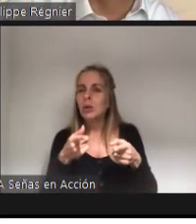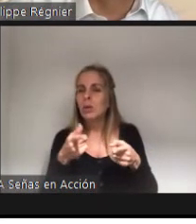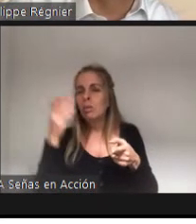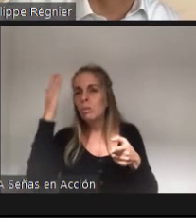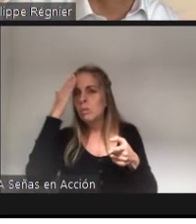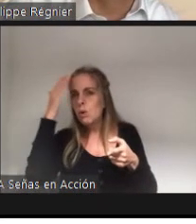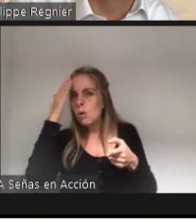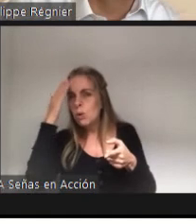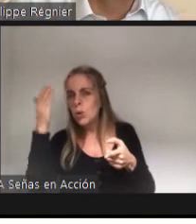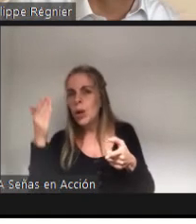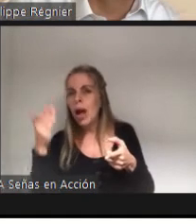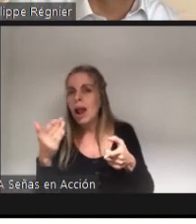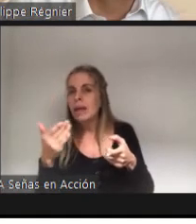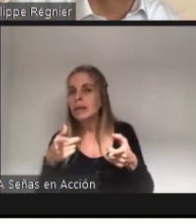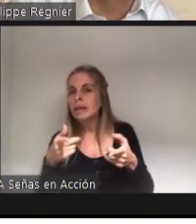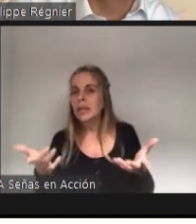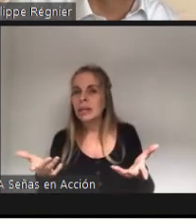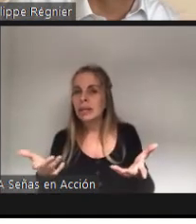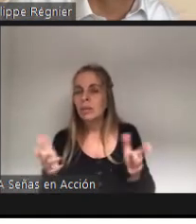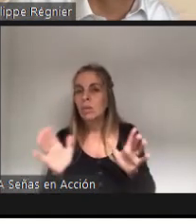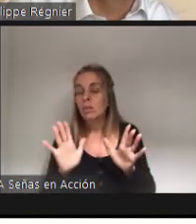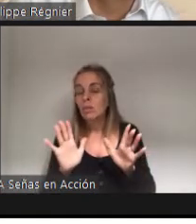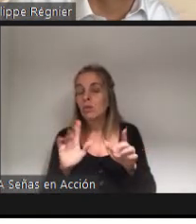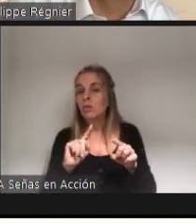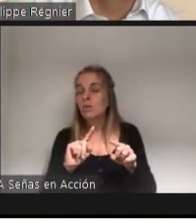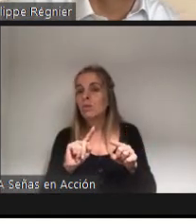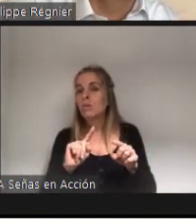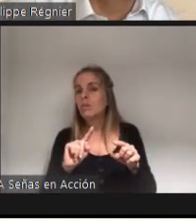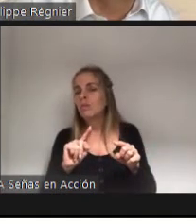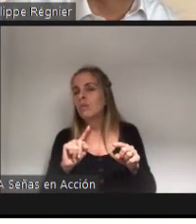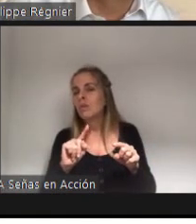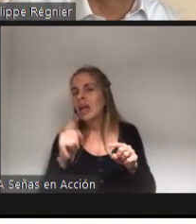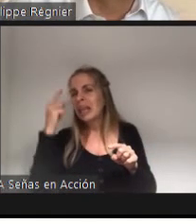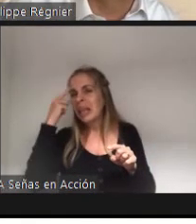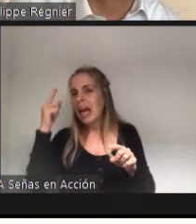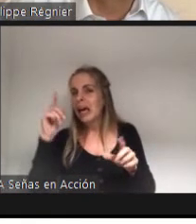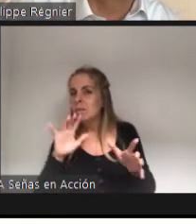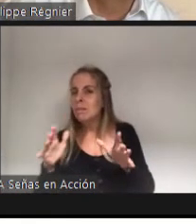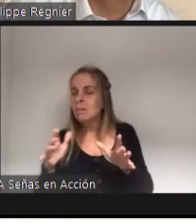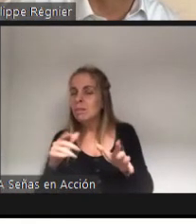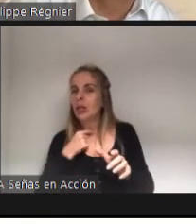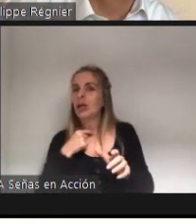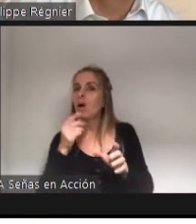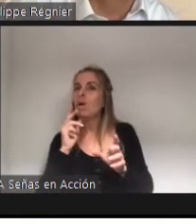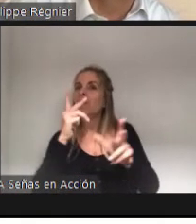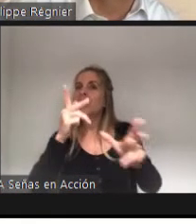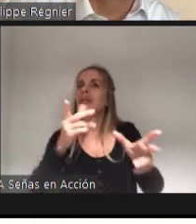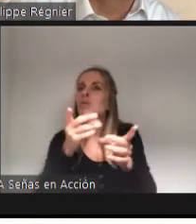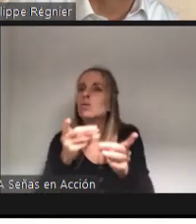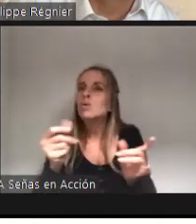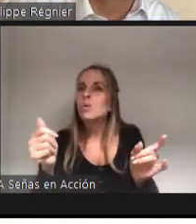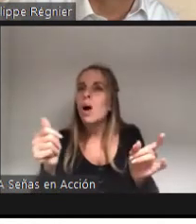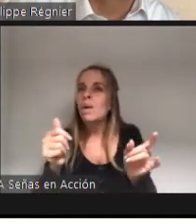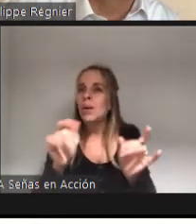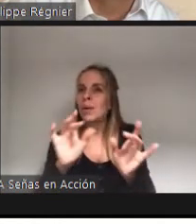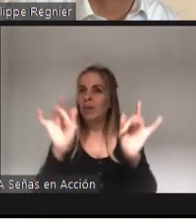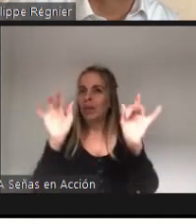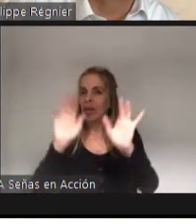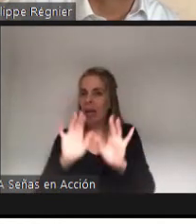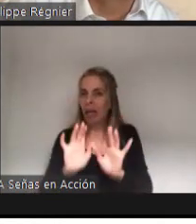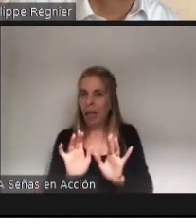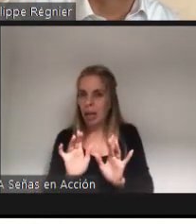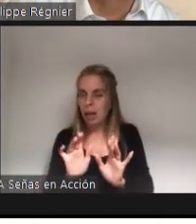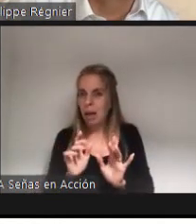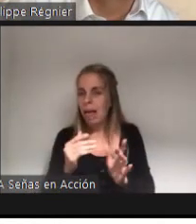cultural practitioners, and this is a controversial position, and I'd like to go about this softly, we